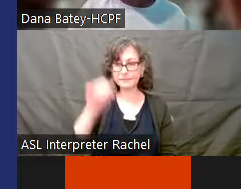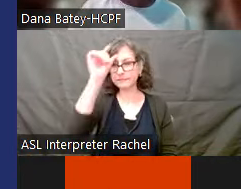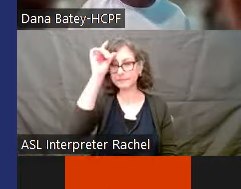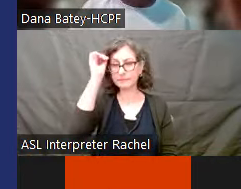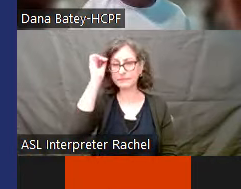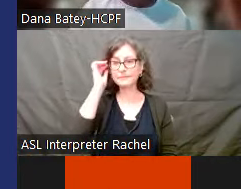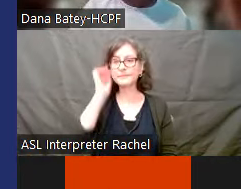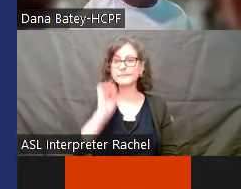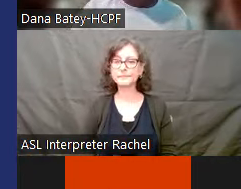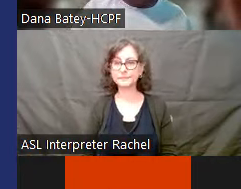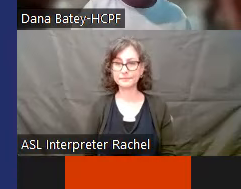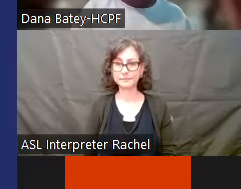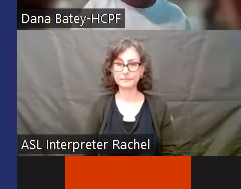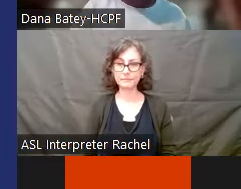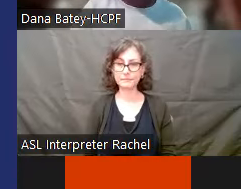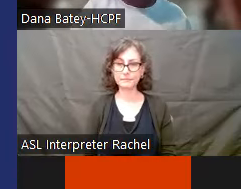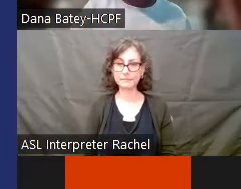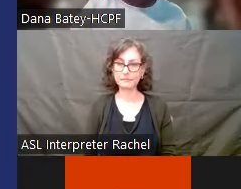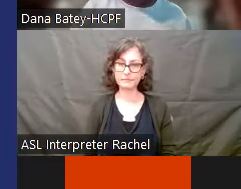Okay, there you go.